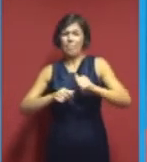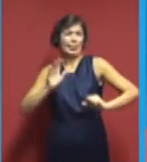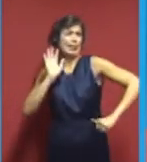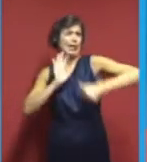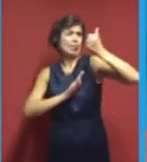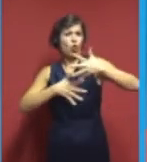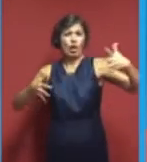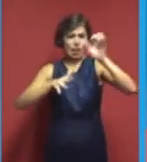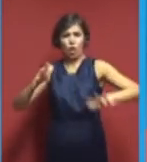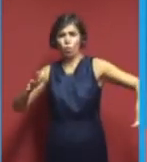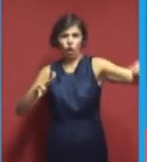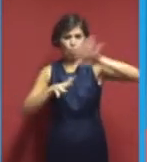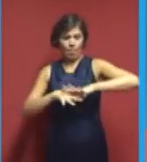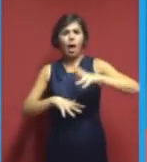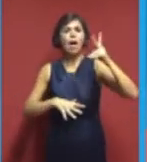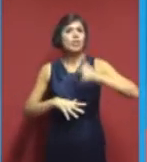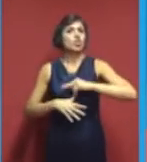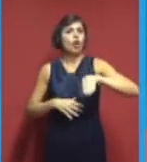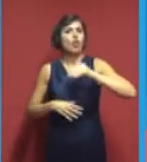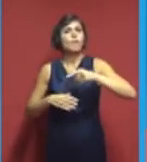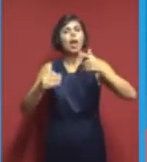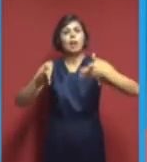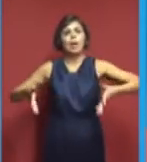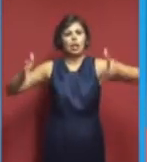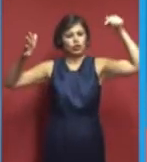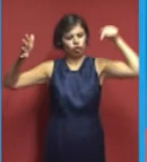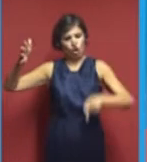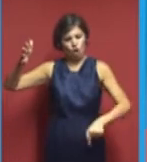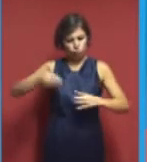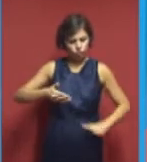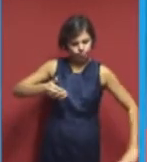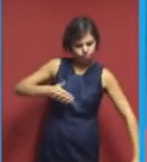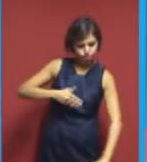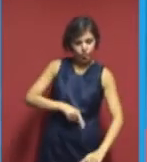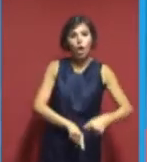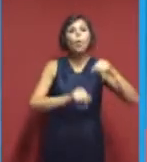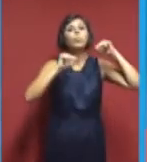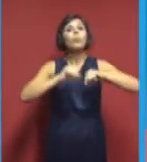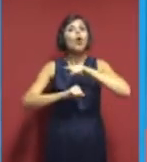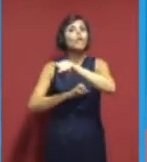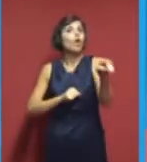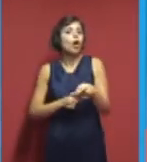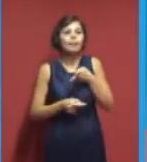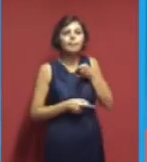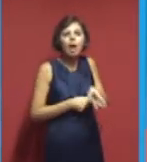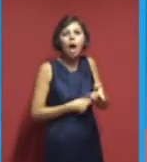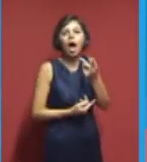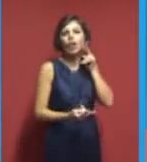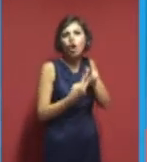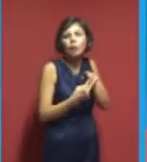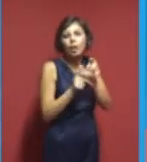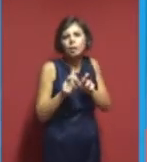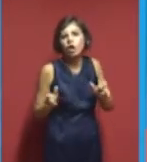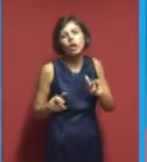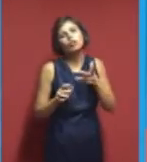people. So I think it's going to be interesting. And from the Fab Lab of Barcelona, a friend of us that has been here in Rome